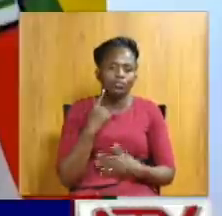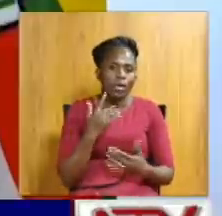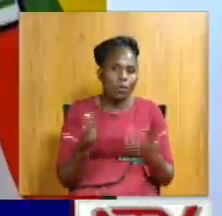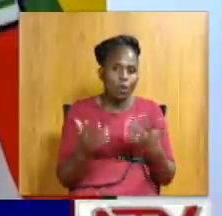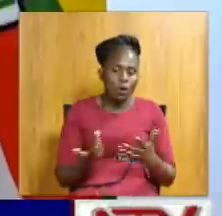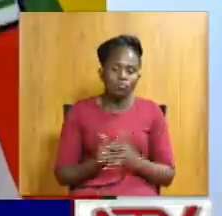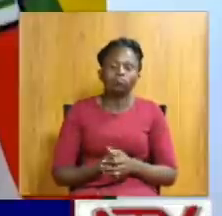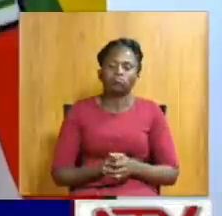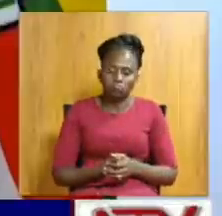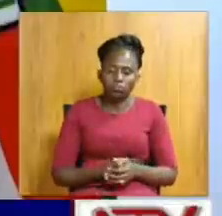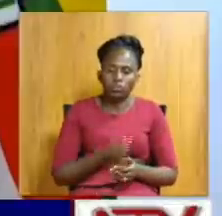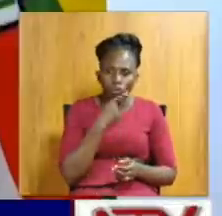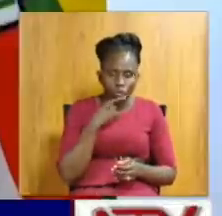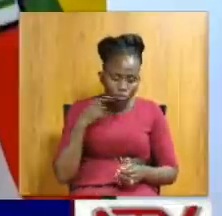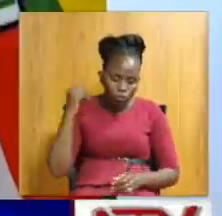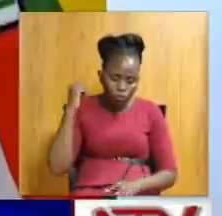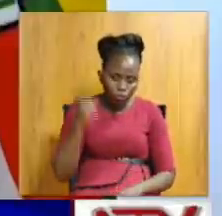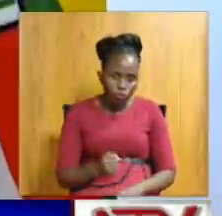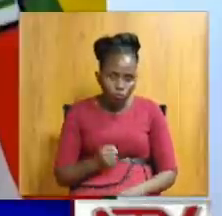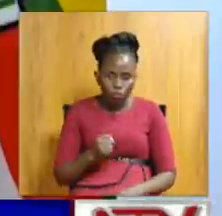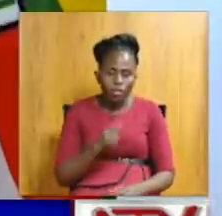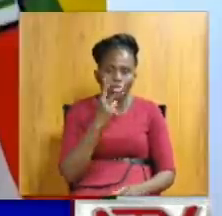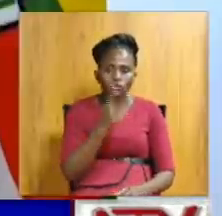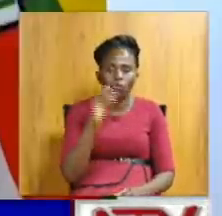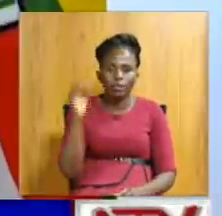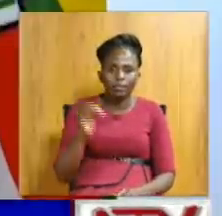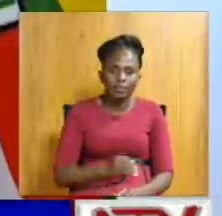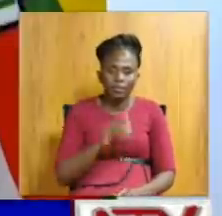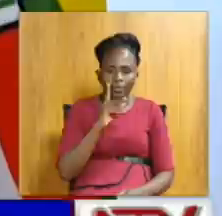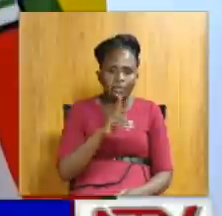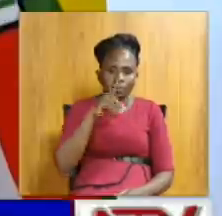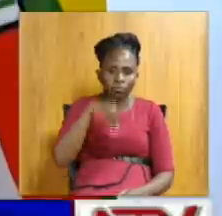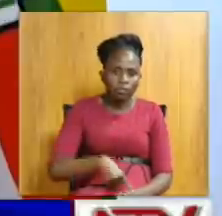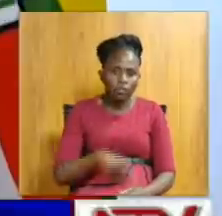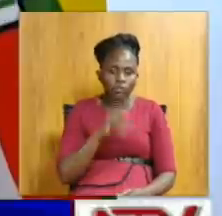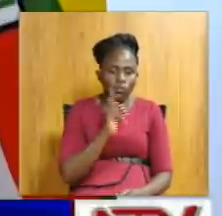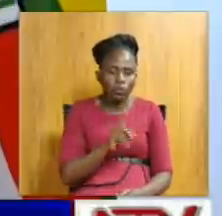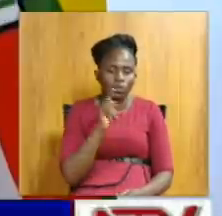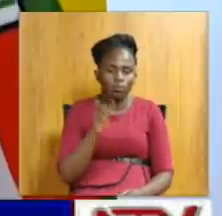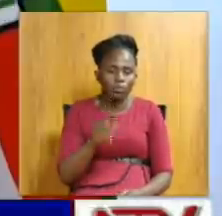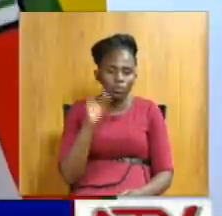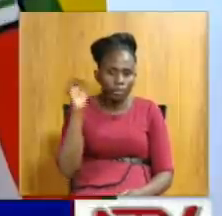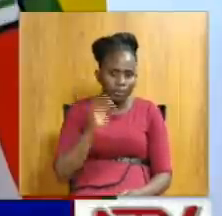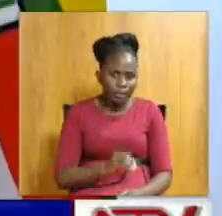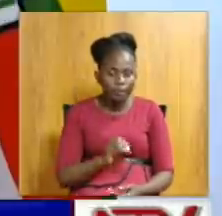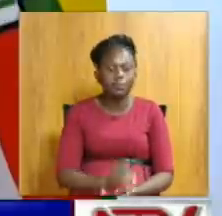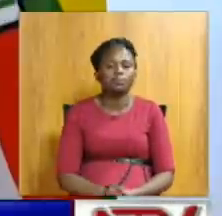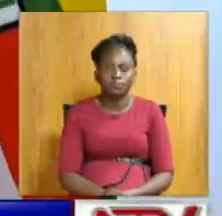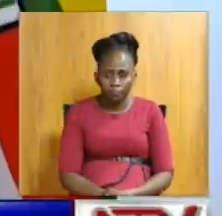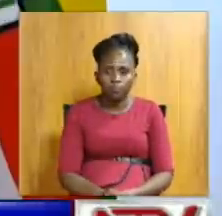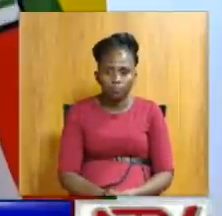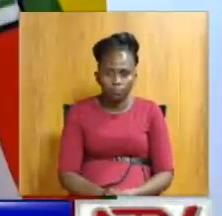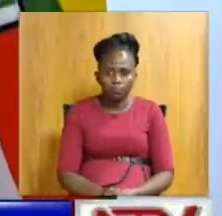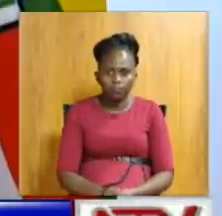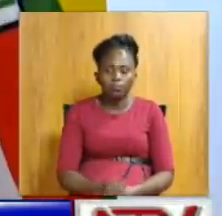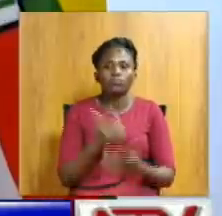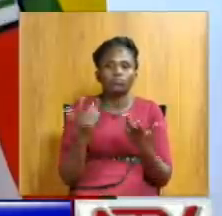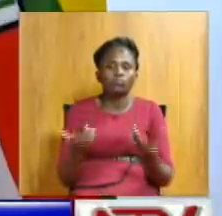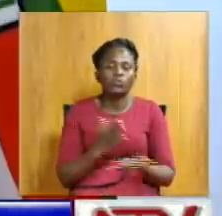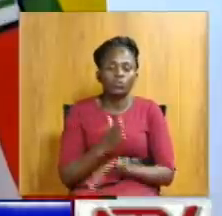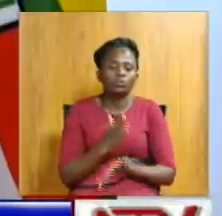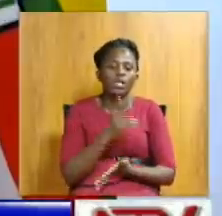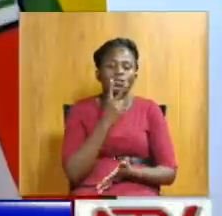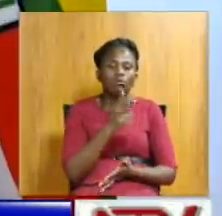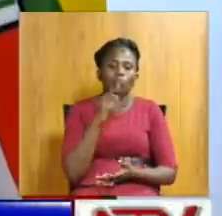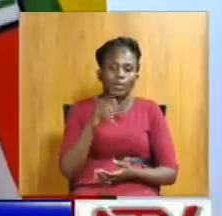NUP 2%, DP 1%, UPC 1%, FDC